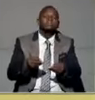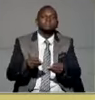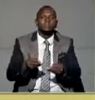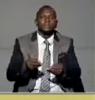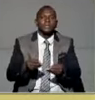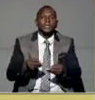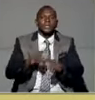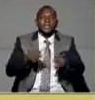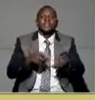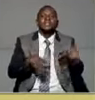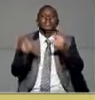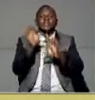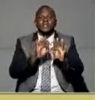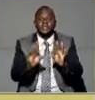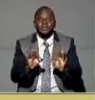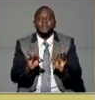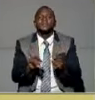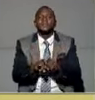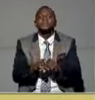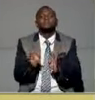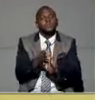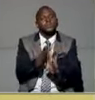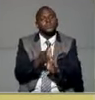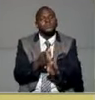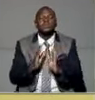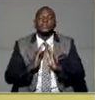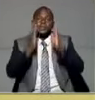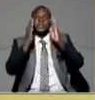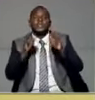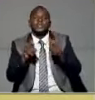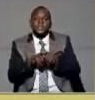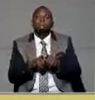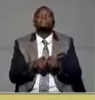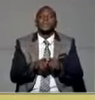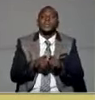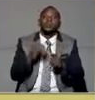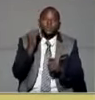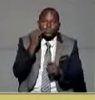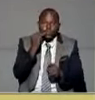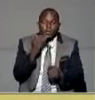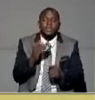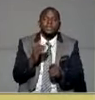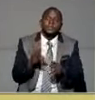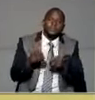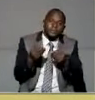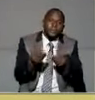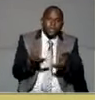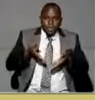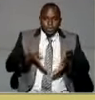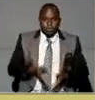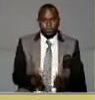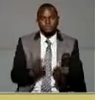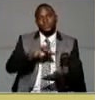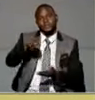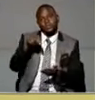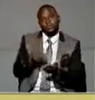to us as a gift, and he mentored many clergy. And Busoga Diocese, you'll be happy to know, that it has given birth to Central